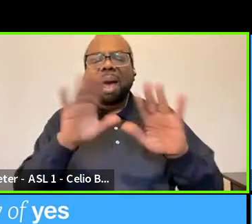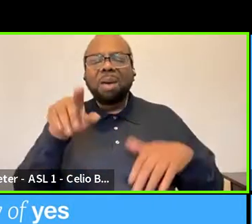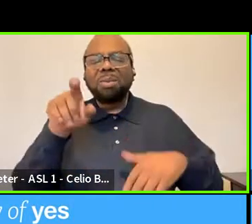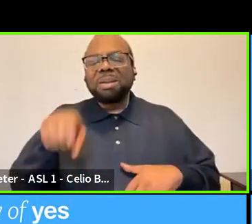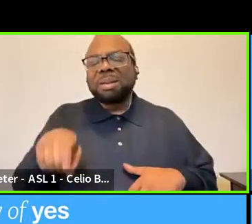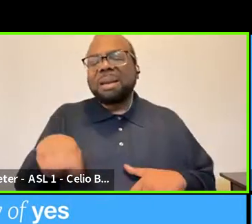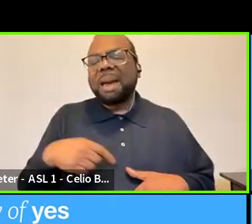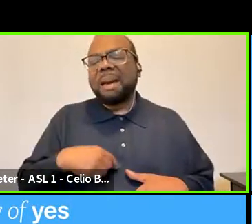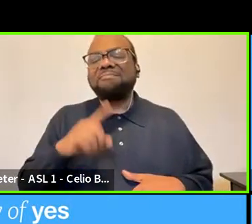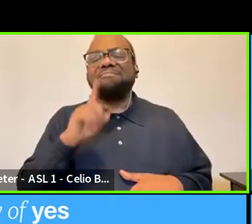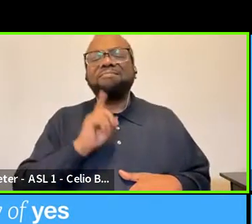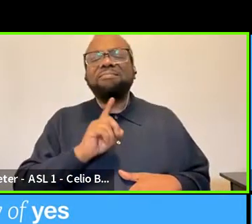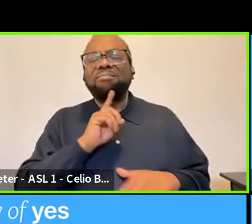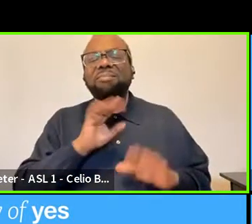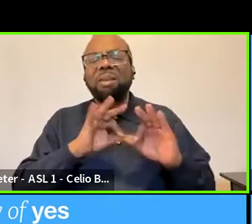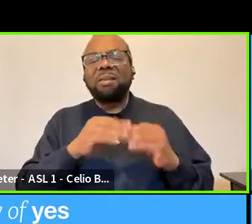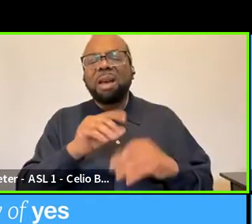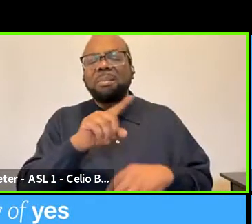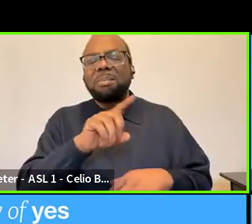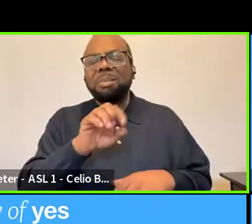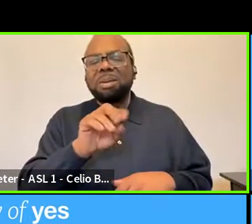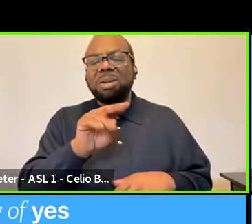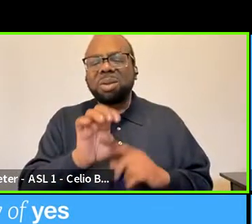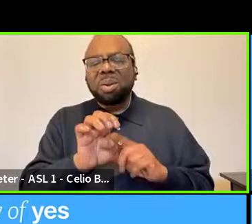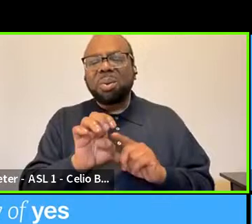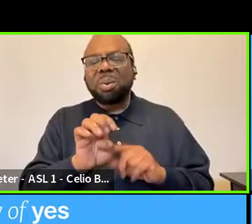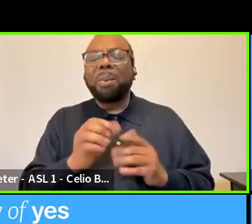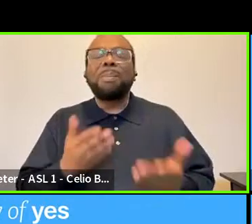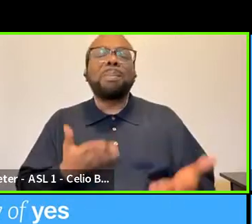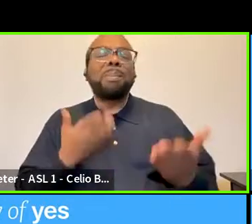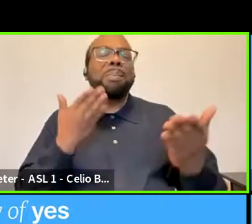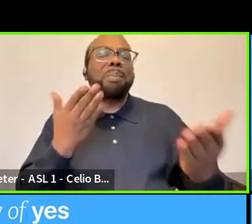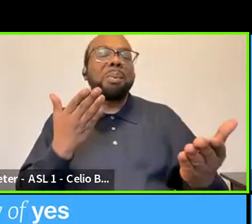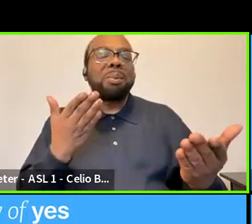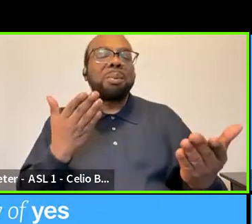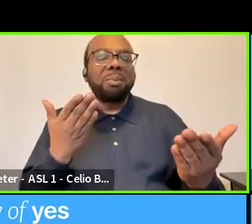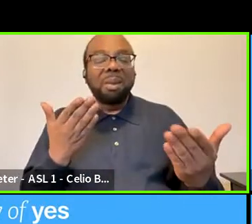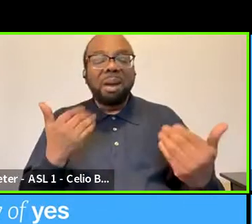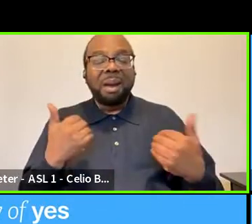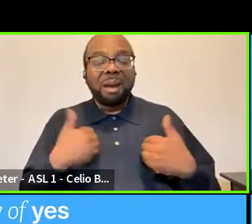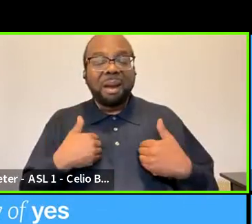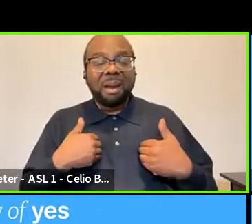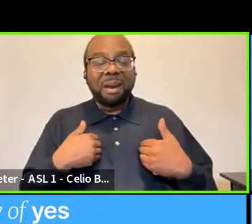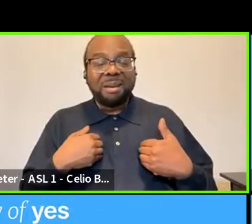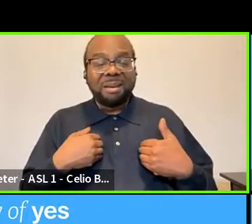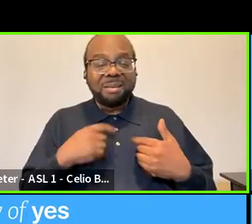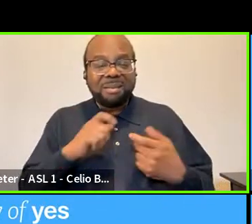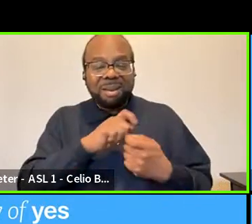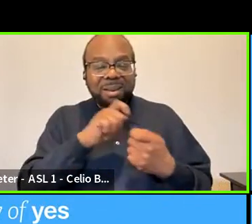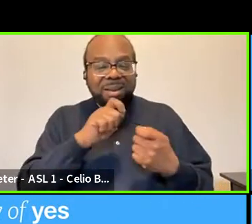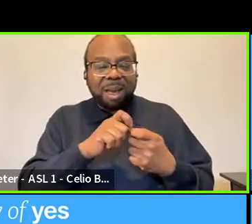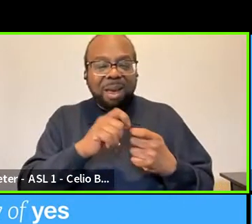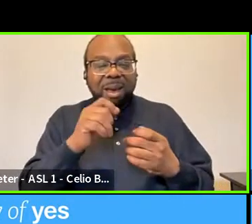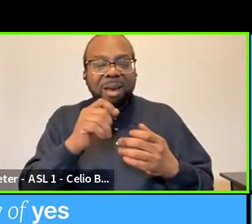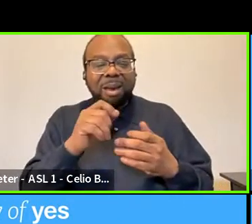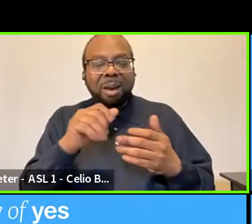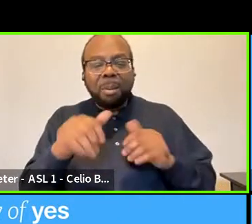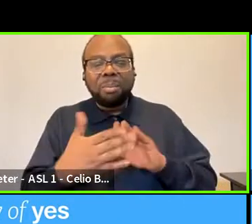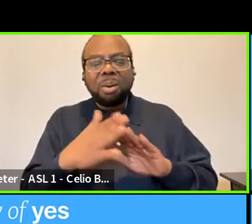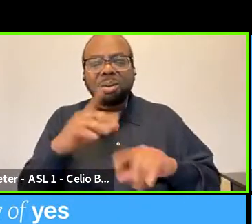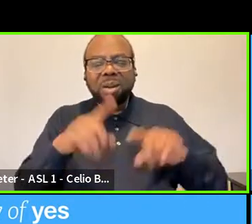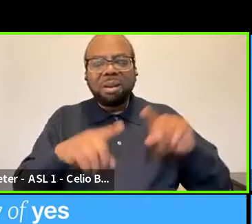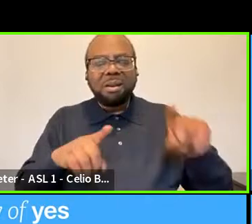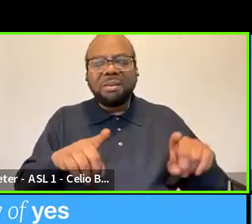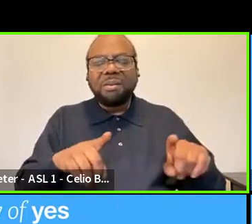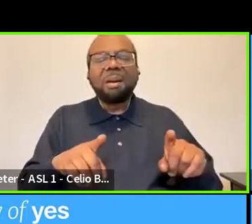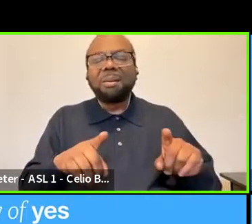have single family zoning. That's why this proposal includes tailored approaches for all of our, all of our districts, including our low